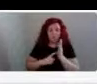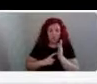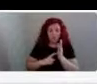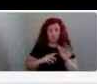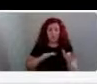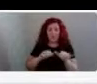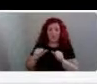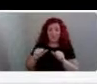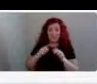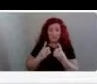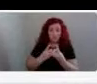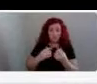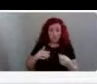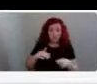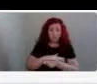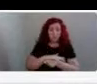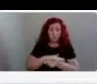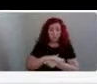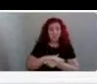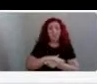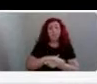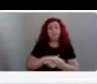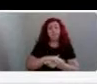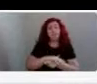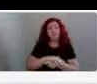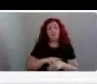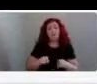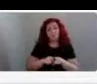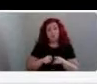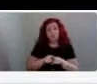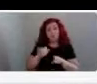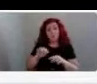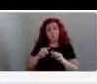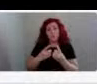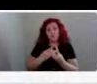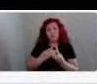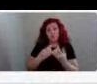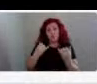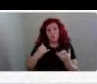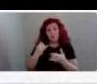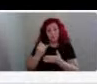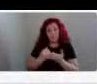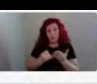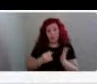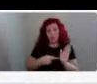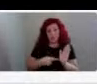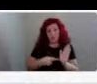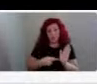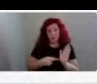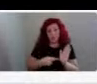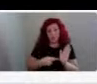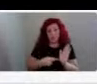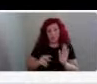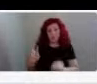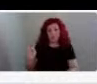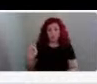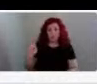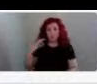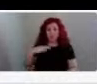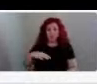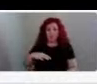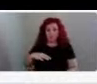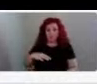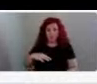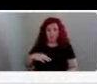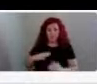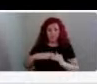district completely and also this district has currently drawn is a republican advantage of at least seven